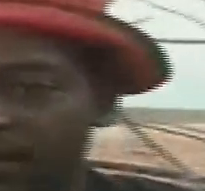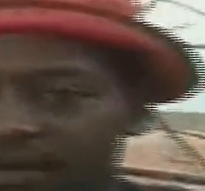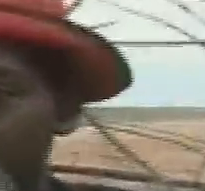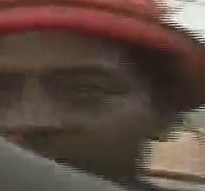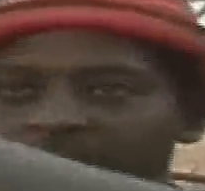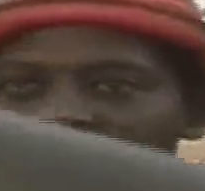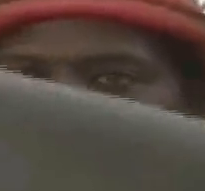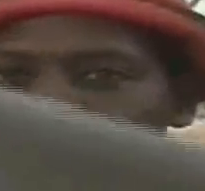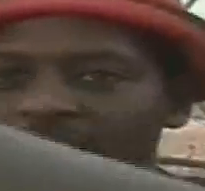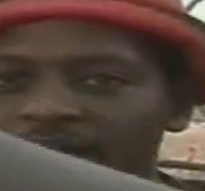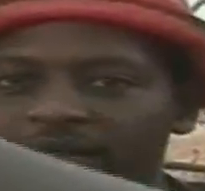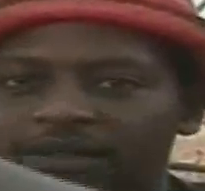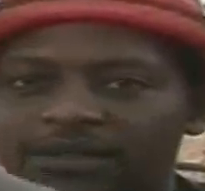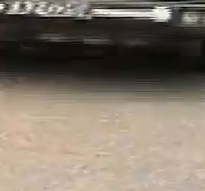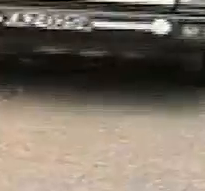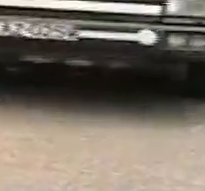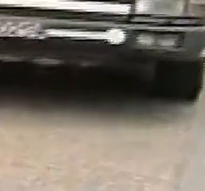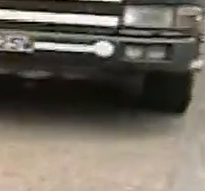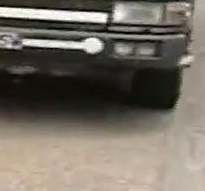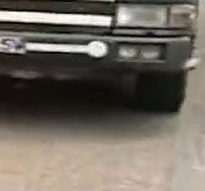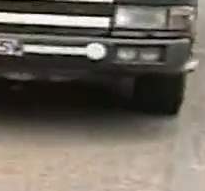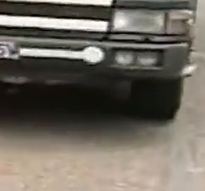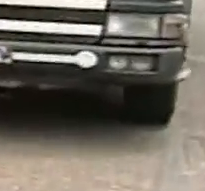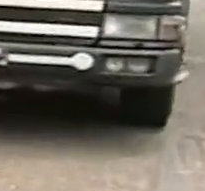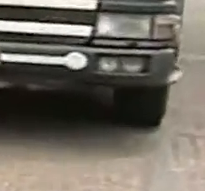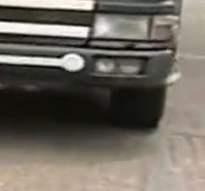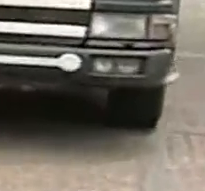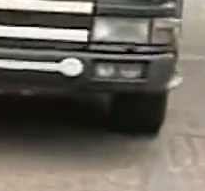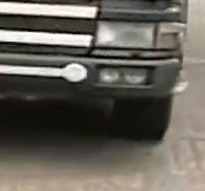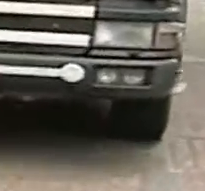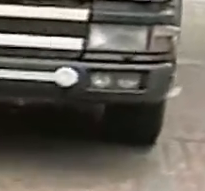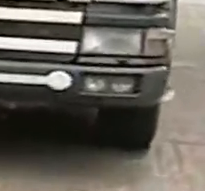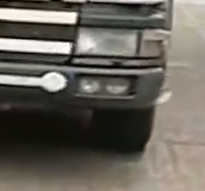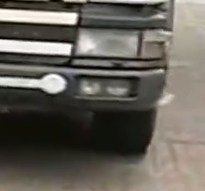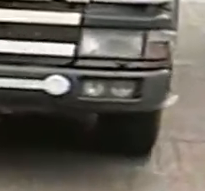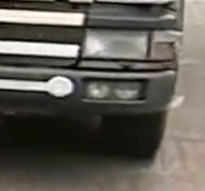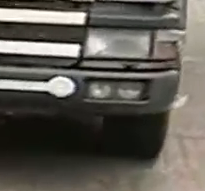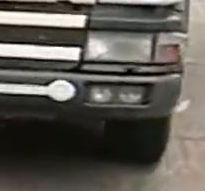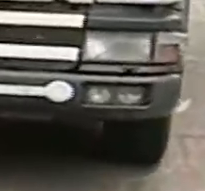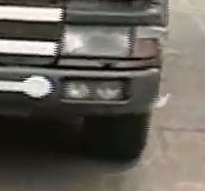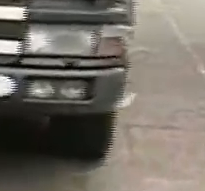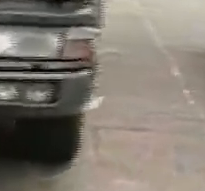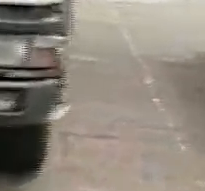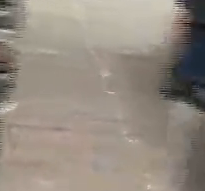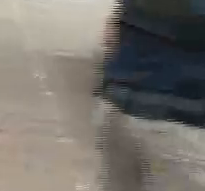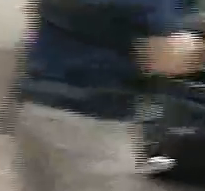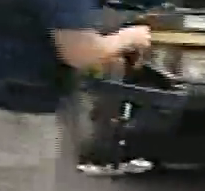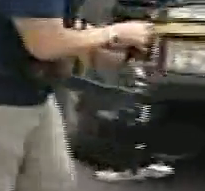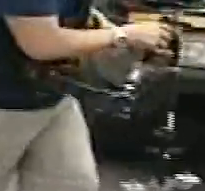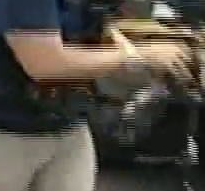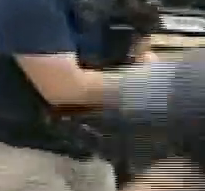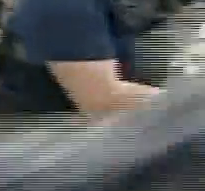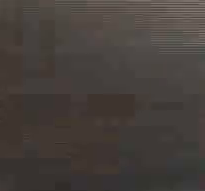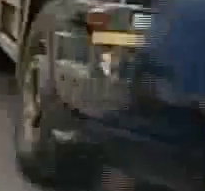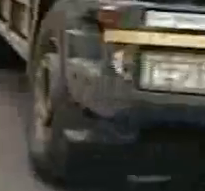a harmful batch of Unimix was distributed through the Kenyans for Kenya initiative by the Kenya Red Cross. The Unimix milled